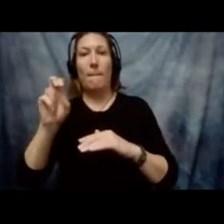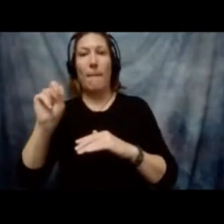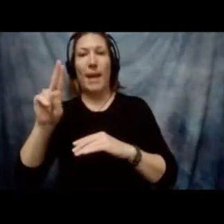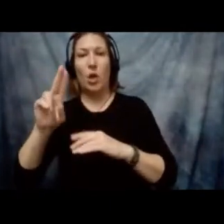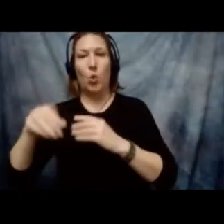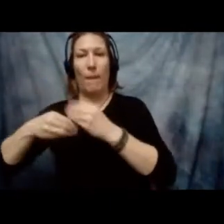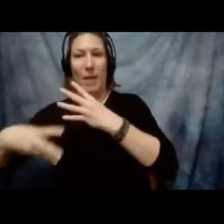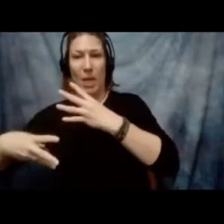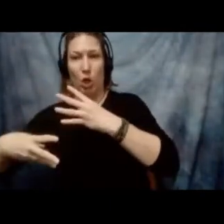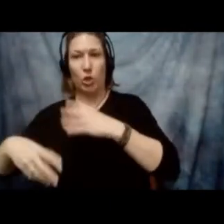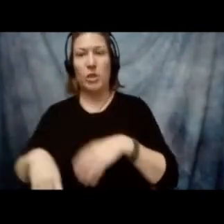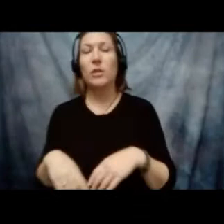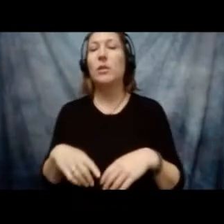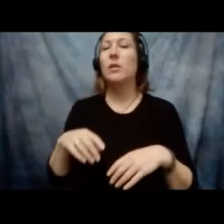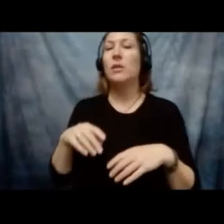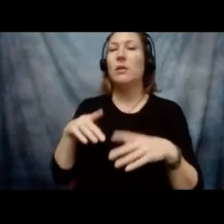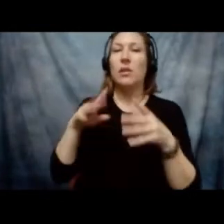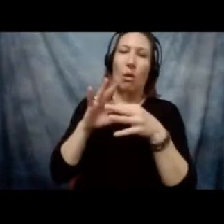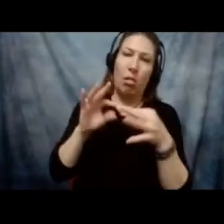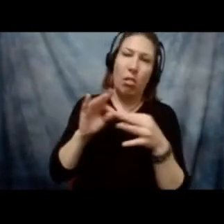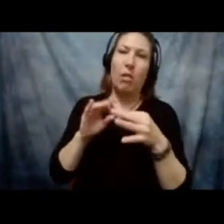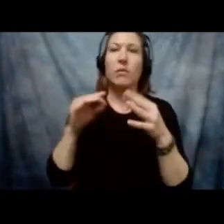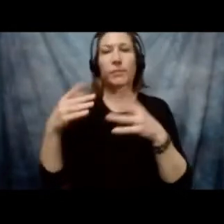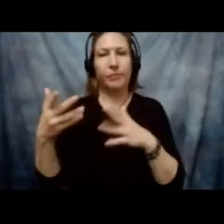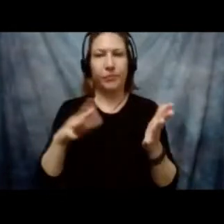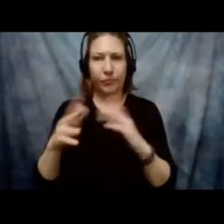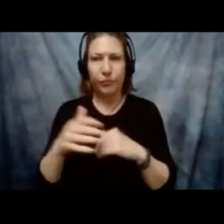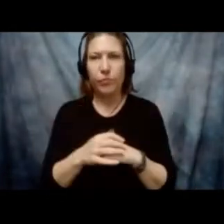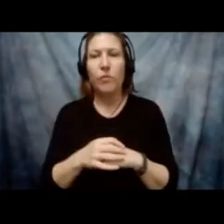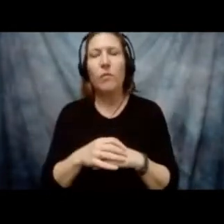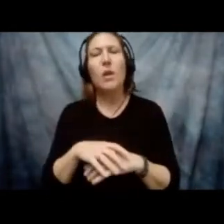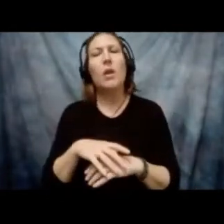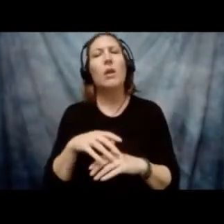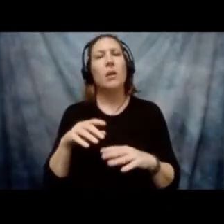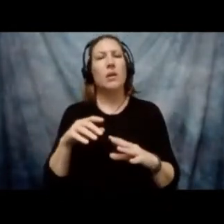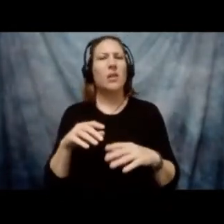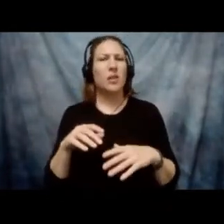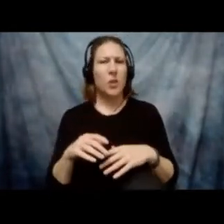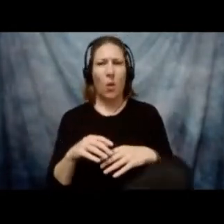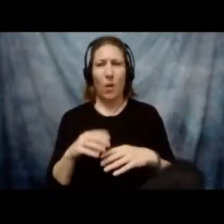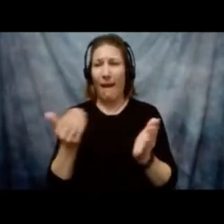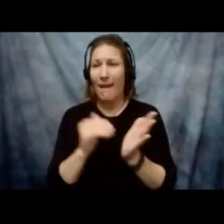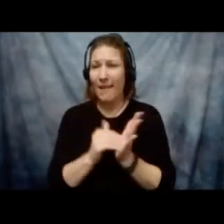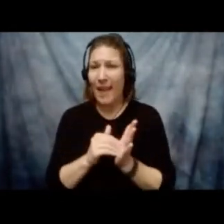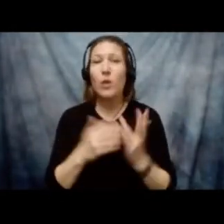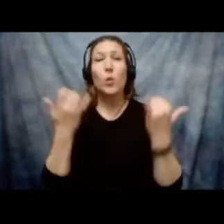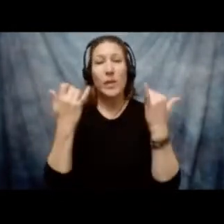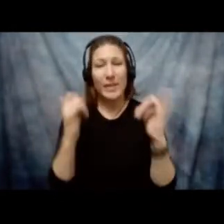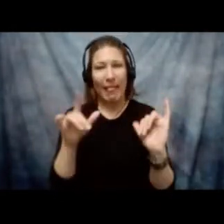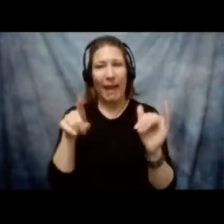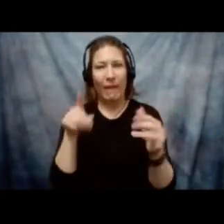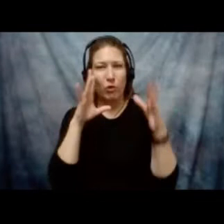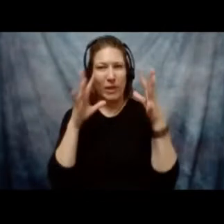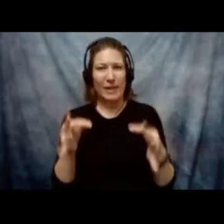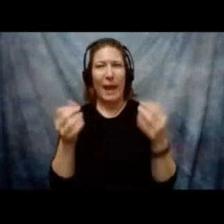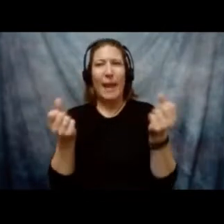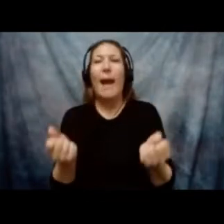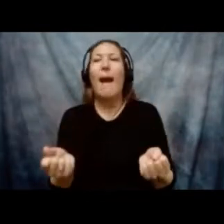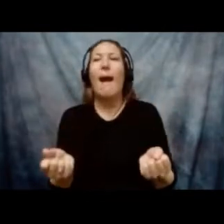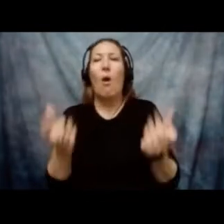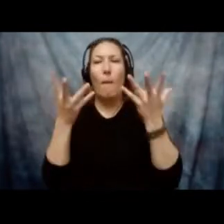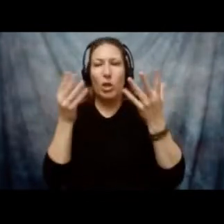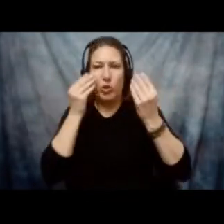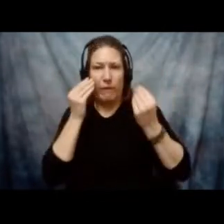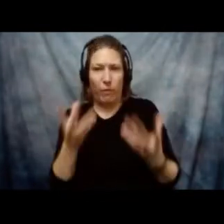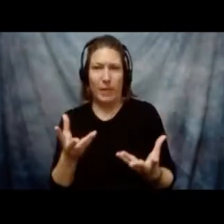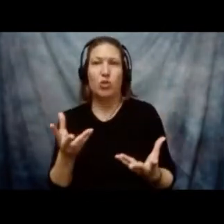there. Once again, you will still have to make decisions about how much to include for this audience.